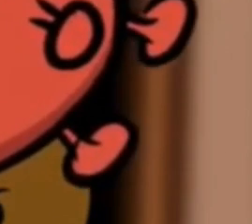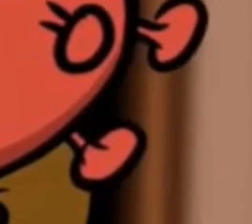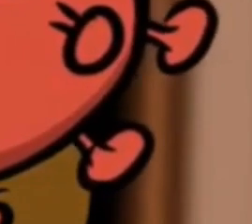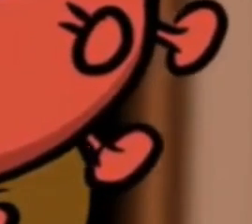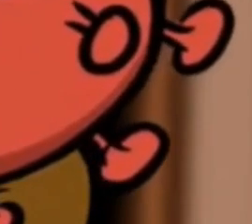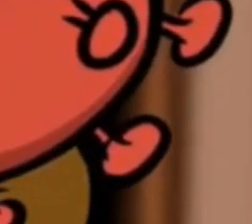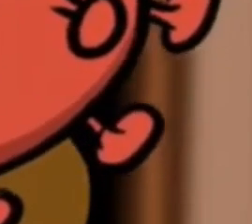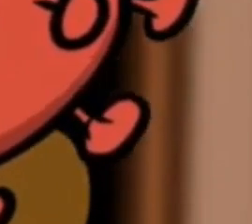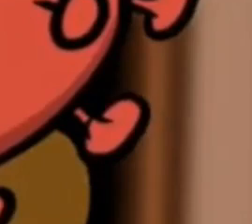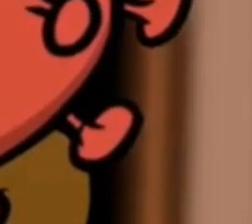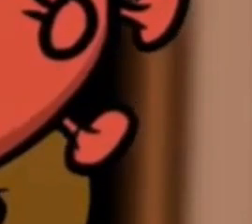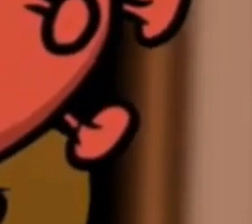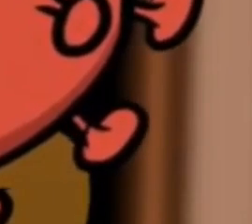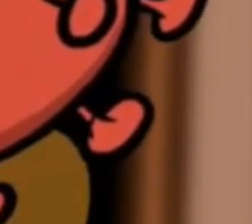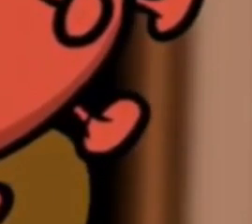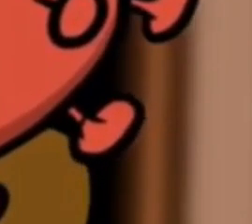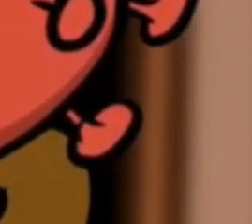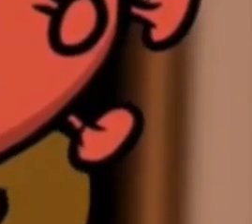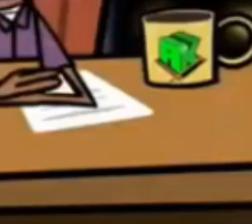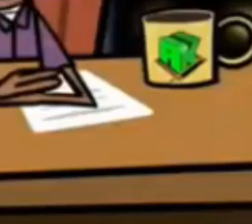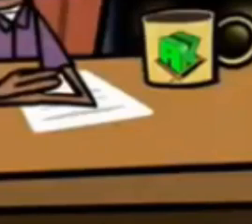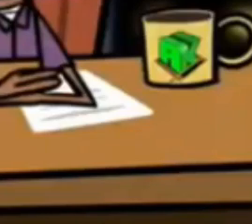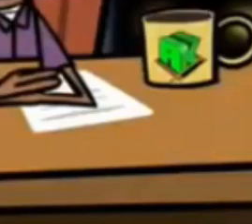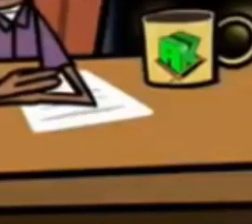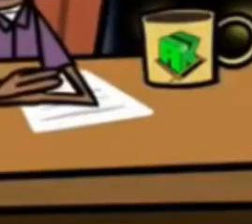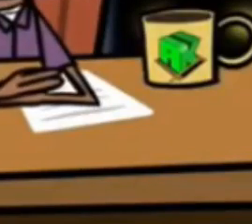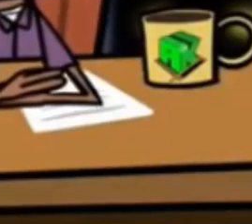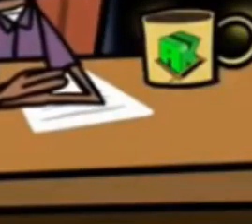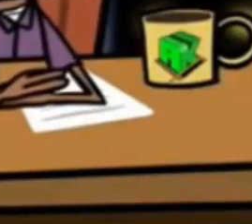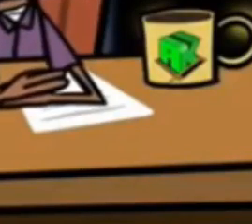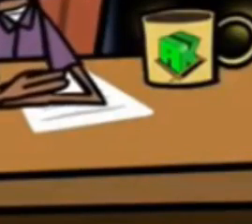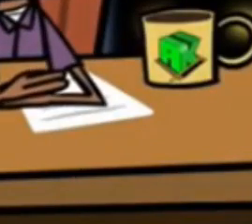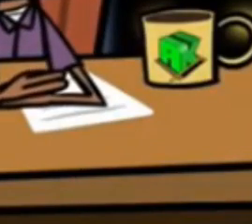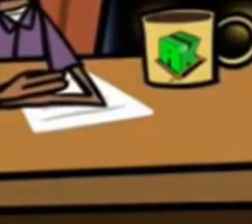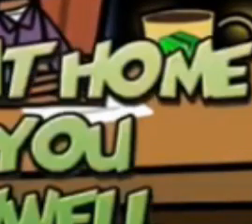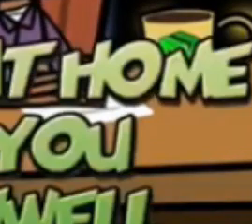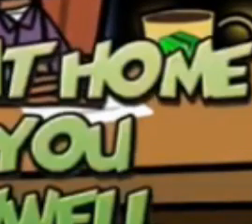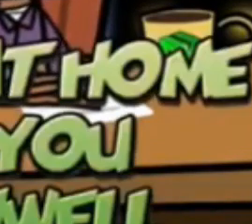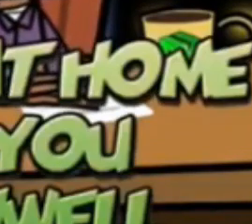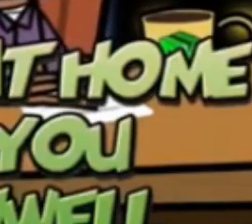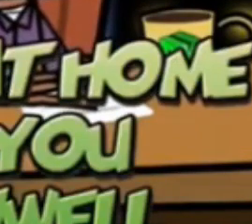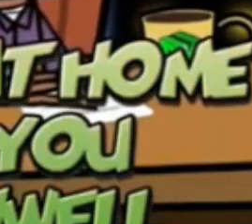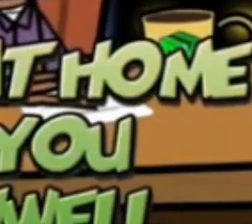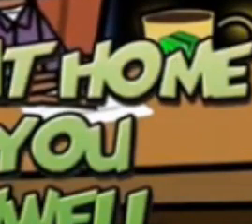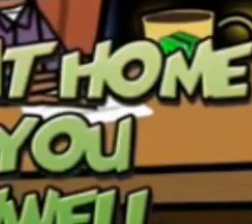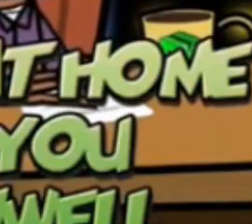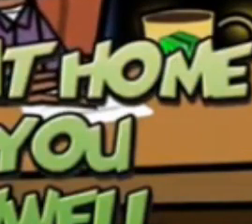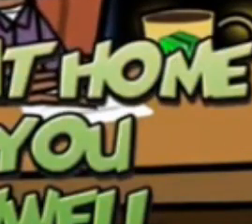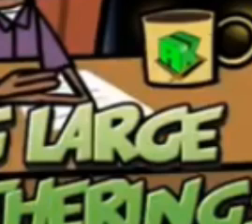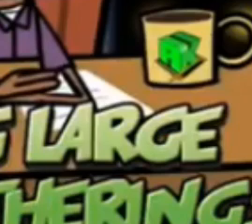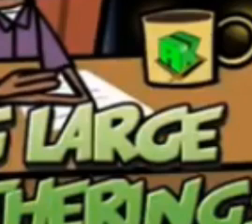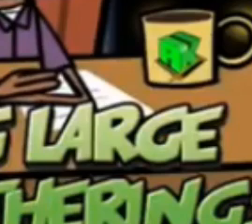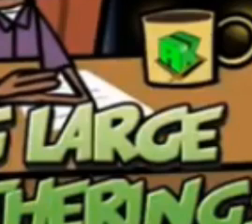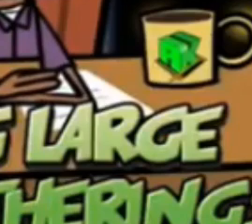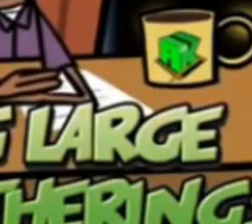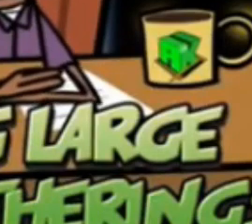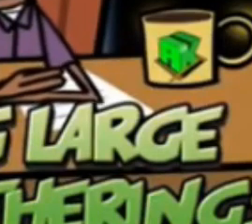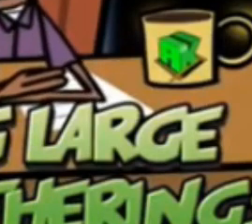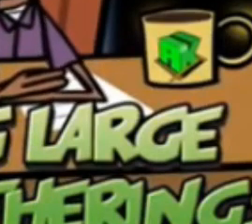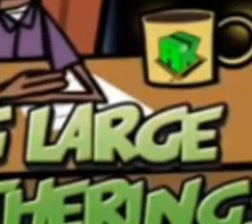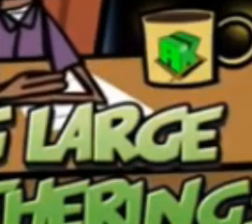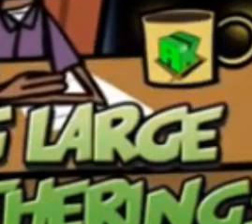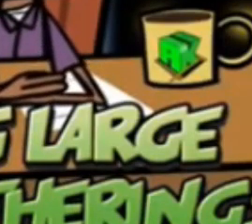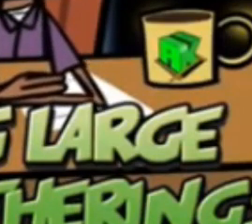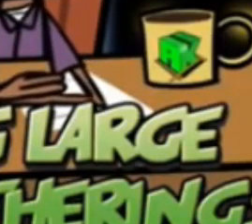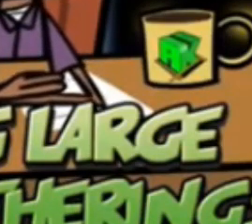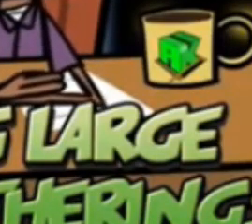recovered with 0 deaths to date. Currently, 56 persons are quarantined